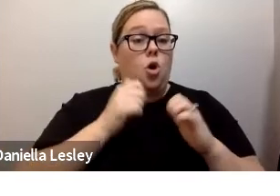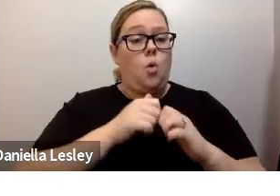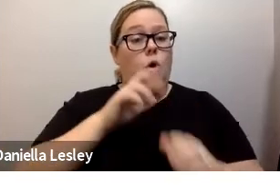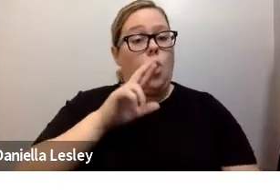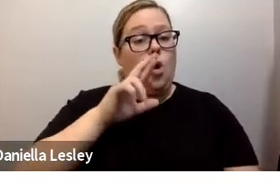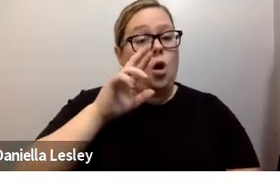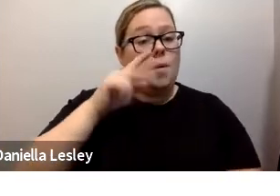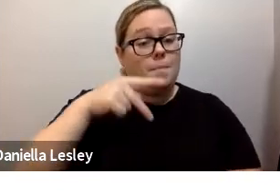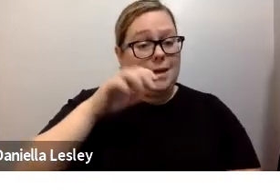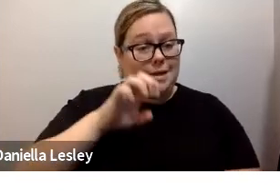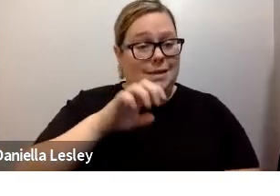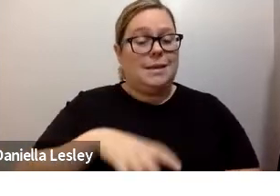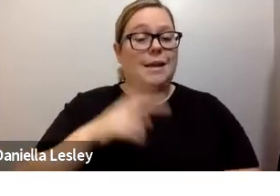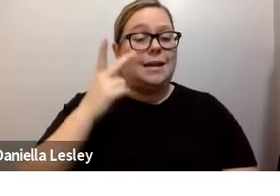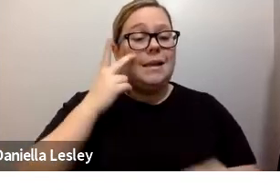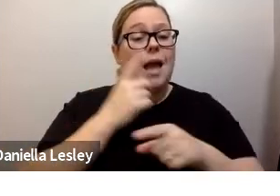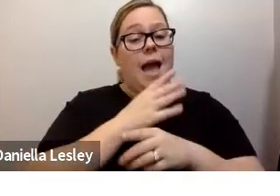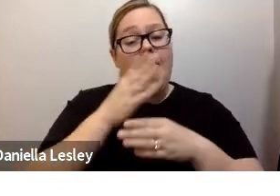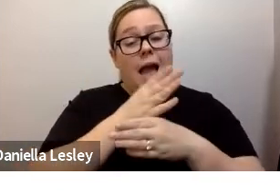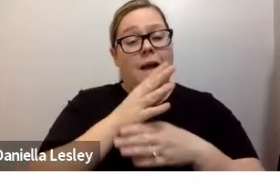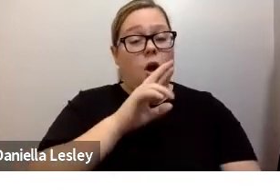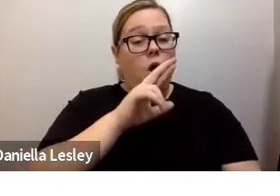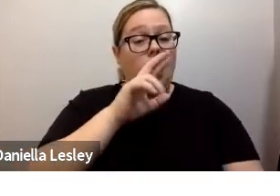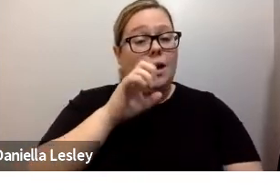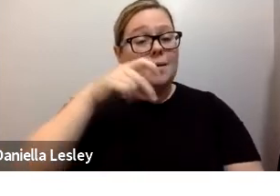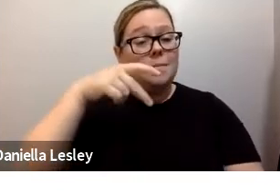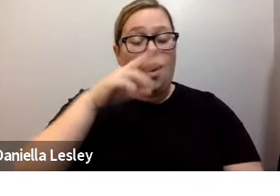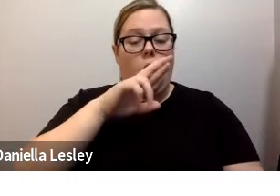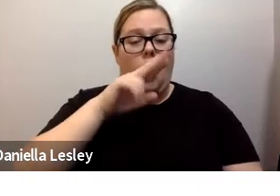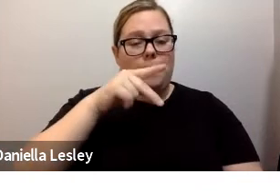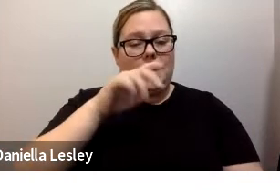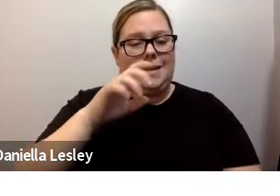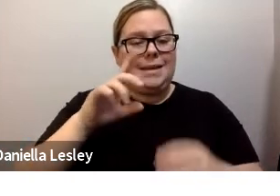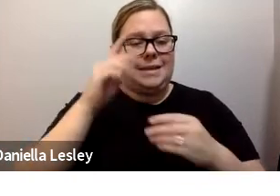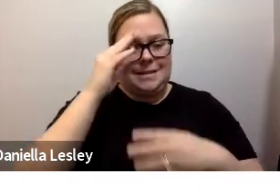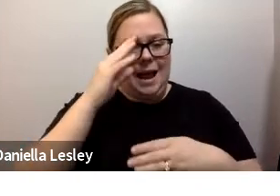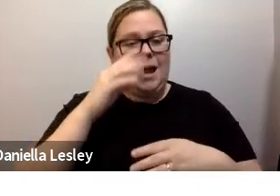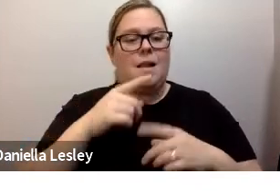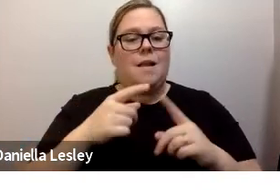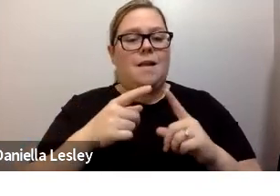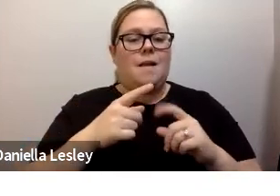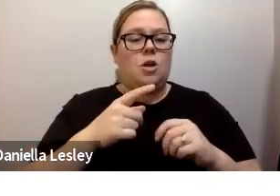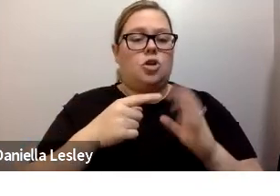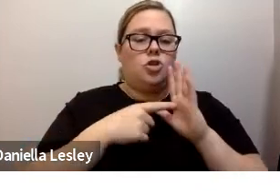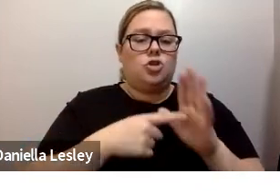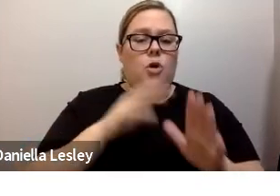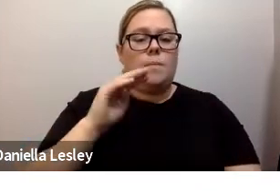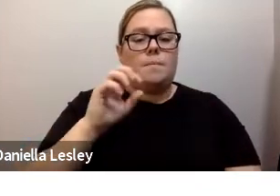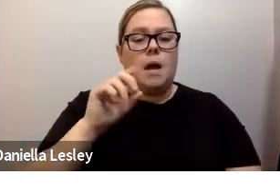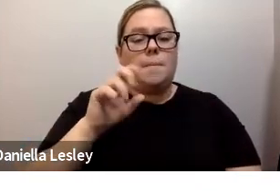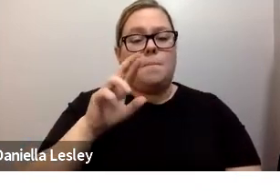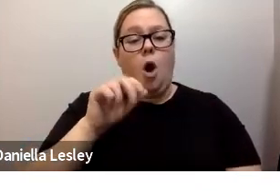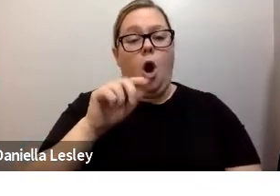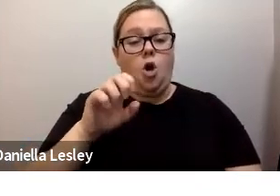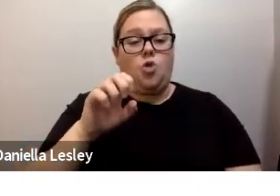we see that average RPE data, rating of perceived exertion, has shown moderate intensity exercise for